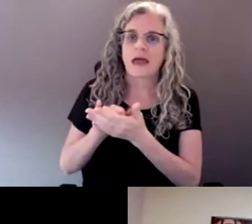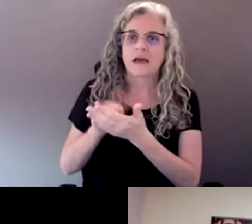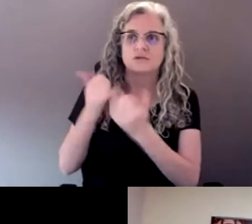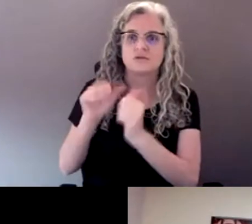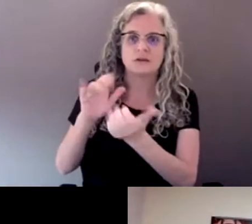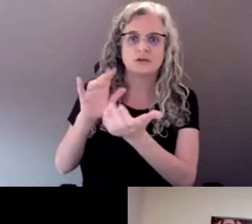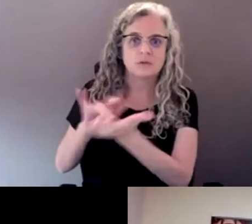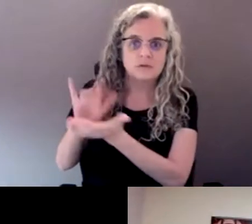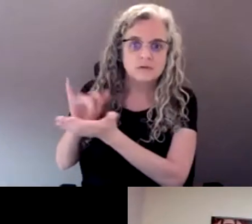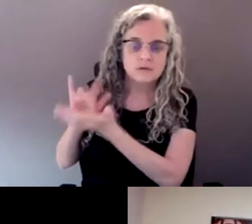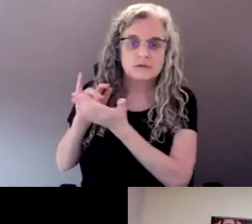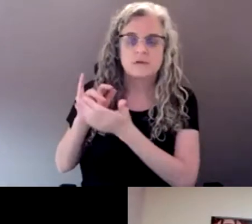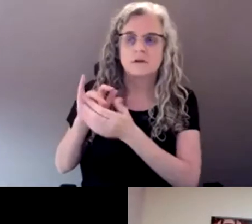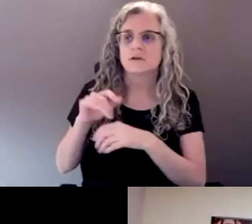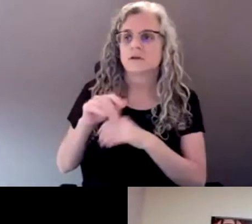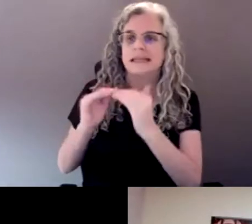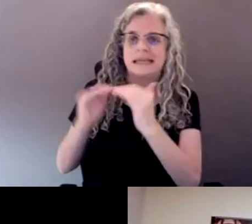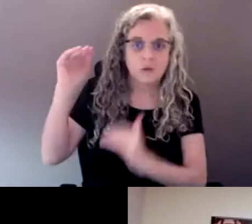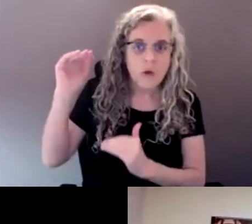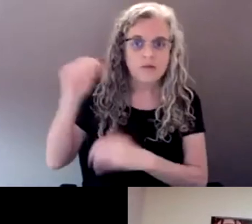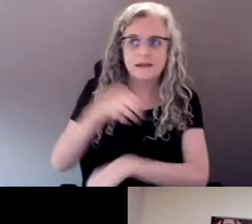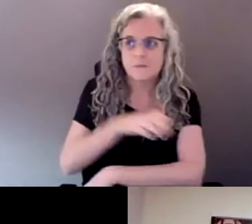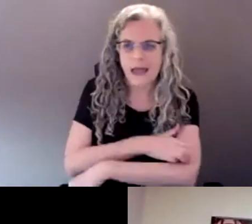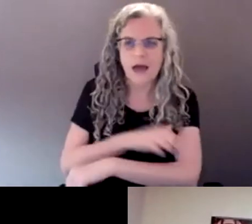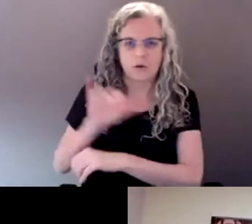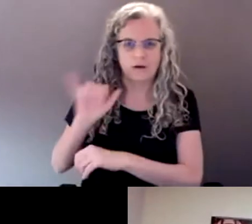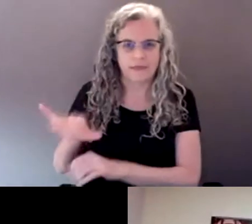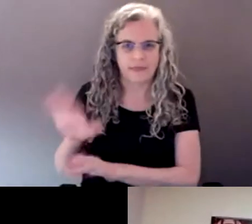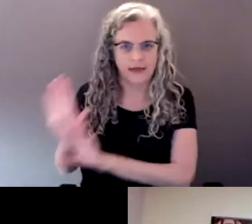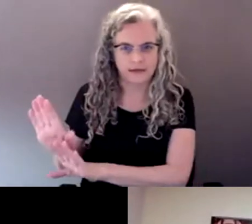structural inequality, power. But it doesn't,